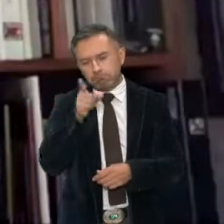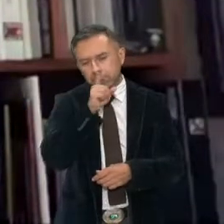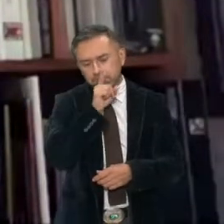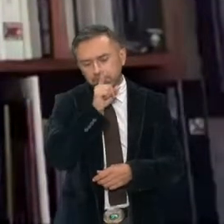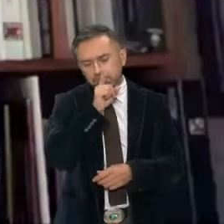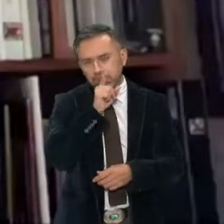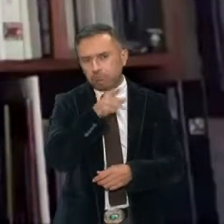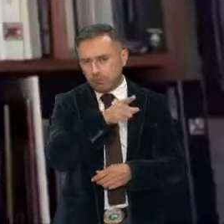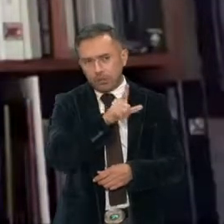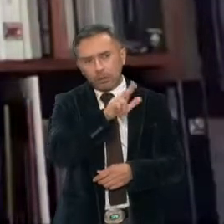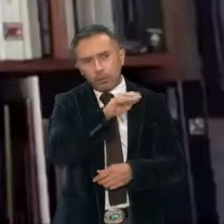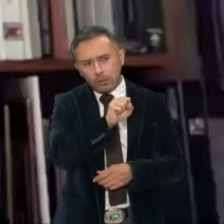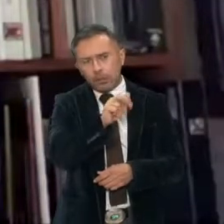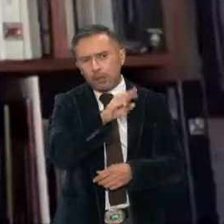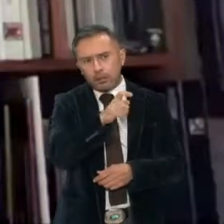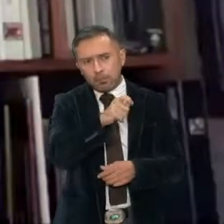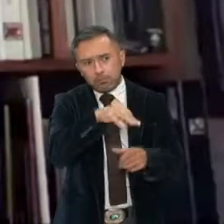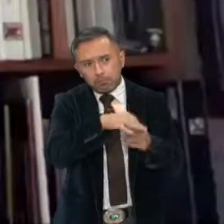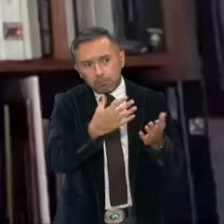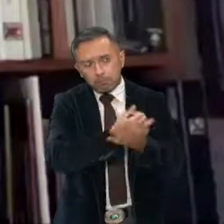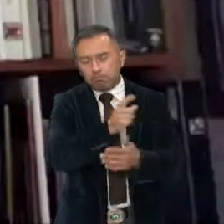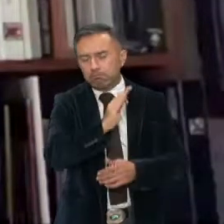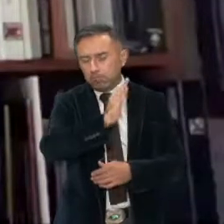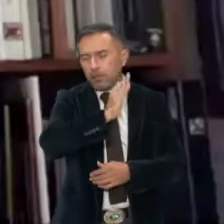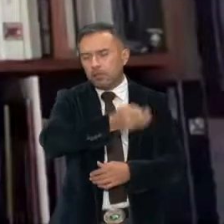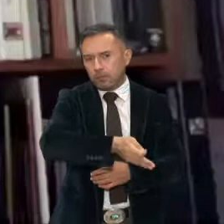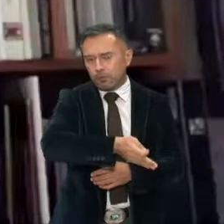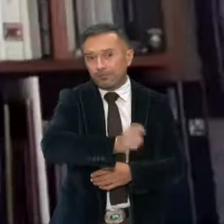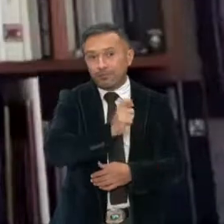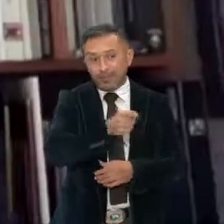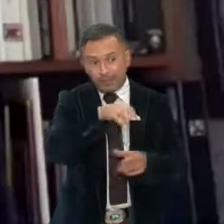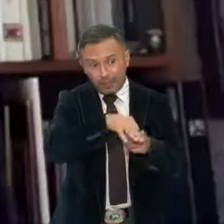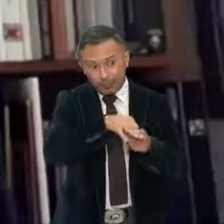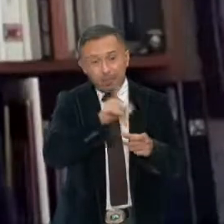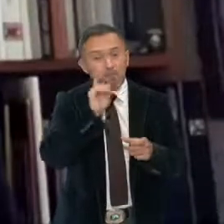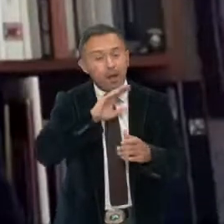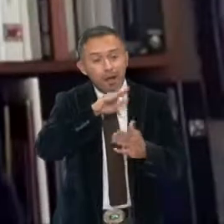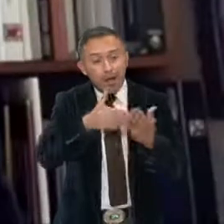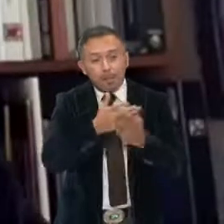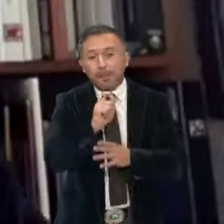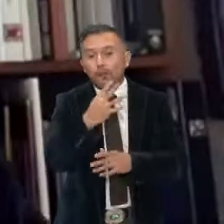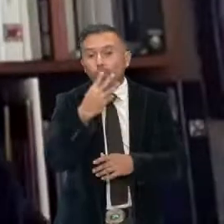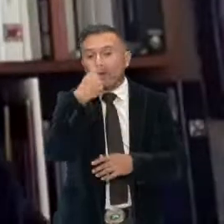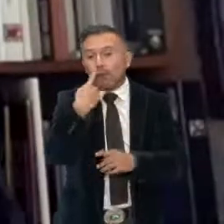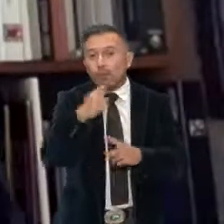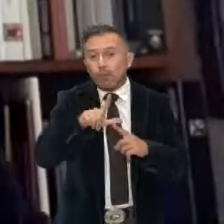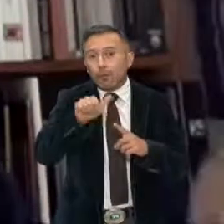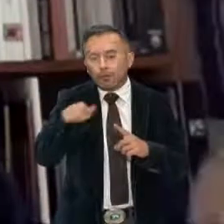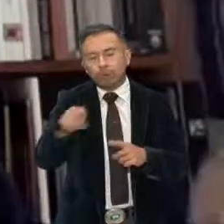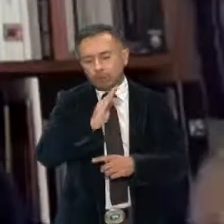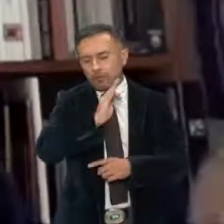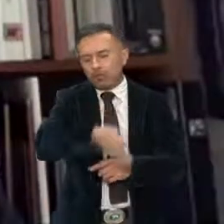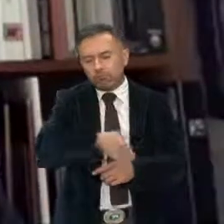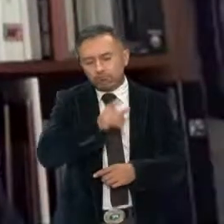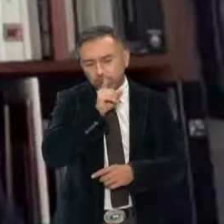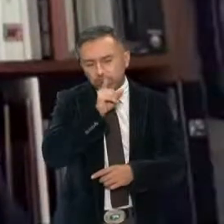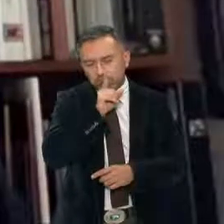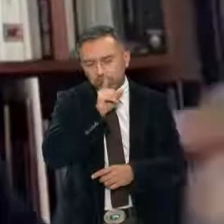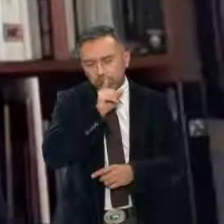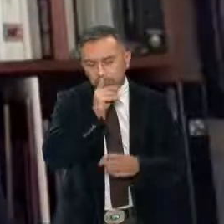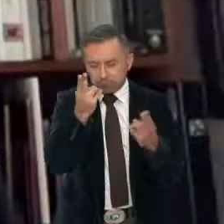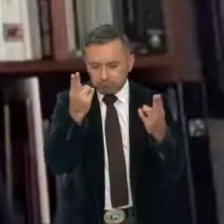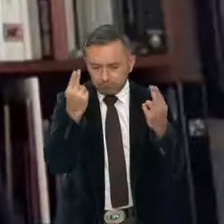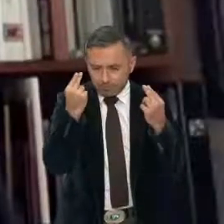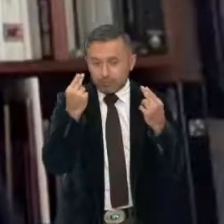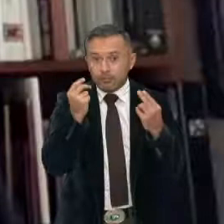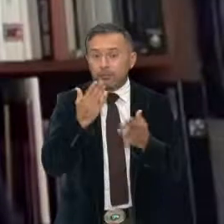I lost the election, but I acknowledged the triumph of Luis Arce 24 hours after the election, when a very important